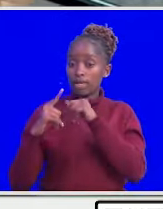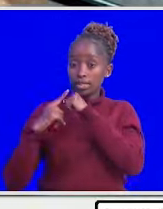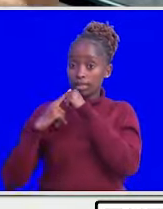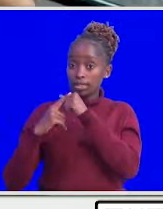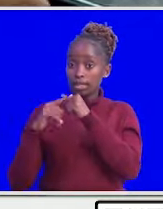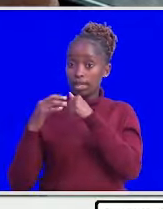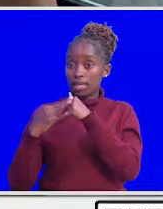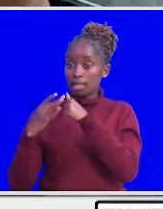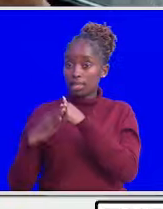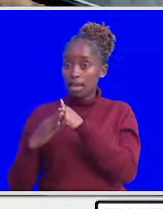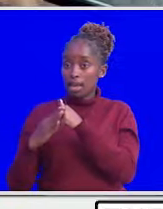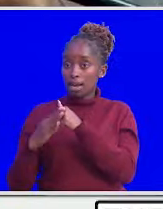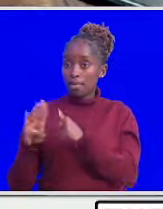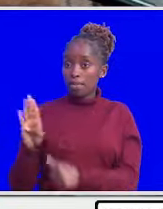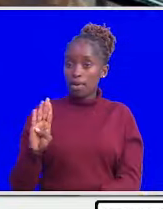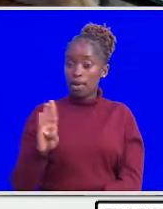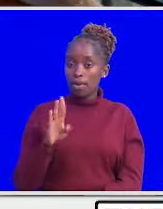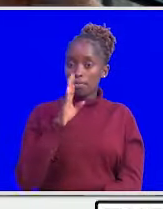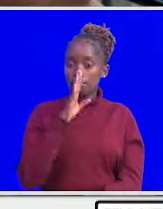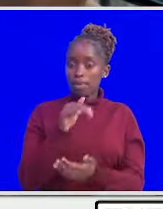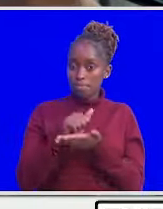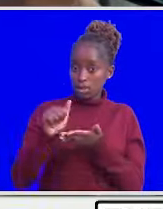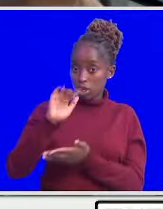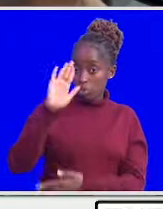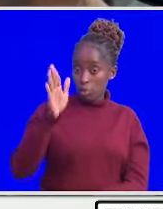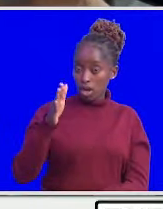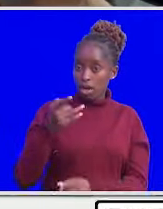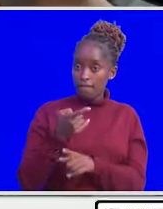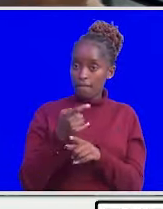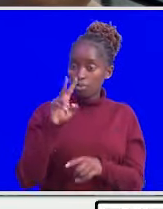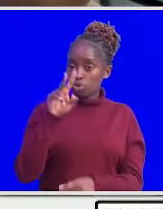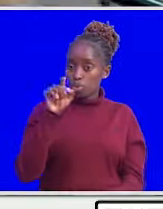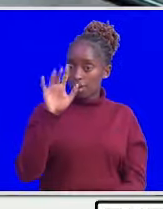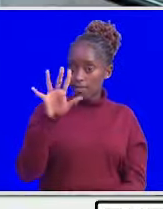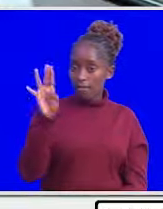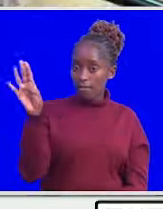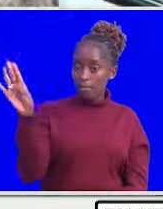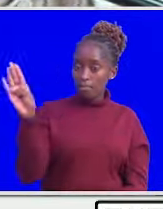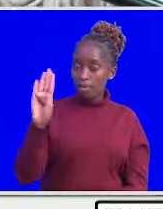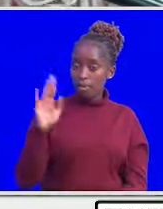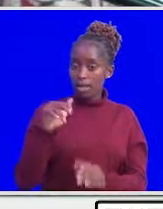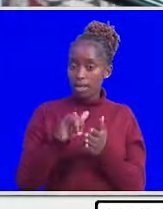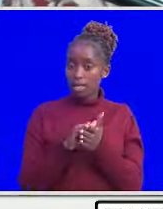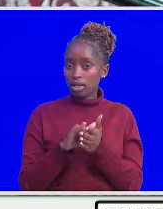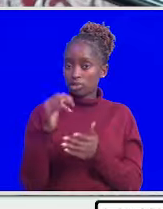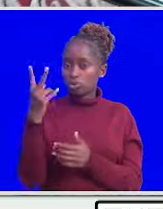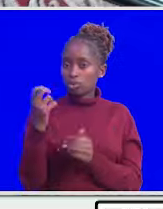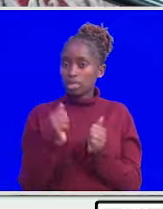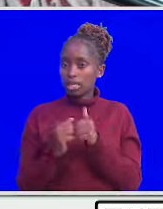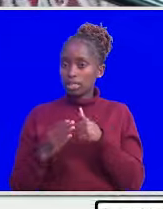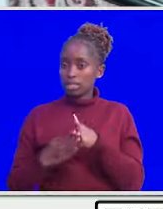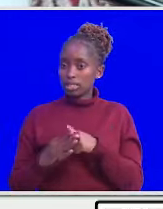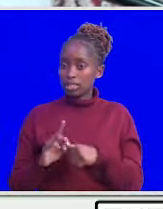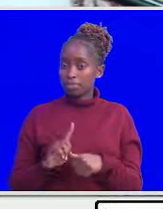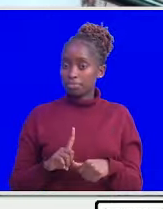689 billion shillings will be printed down from 2.5 billion notes in the 2019 series.